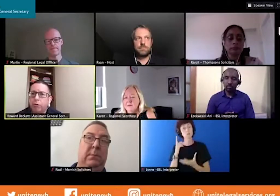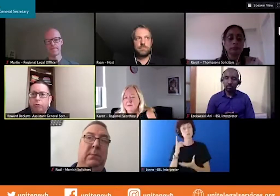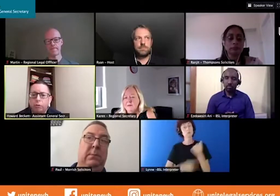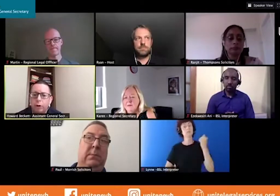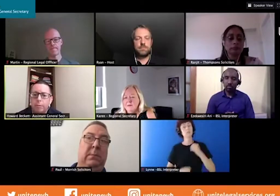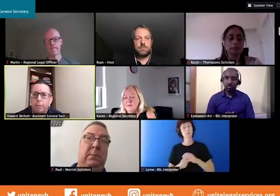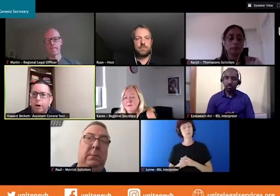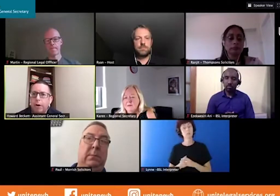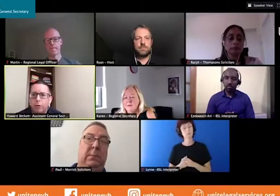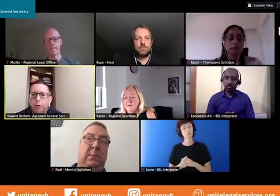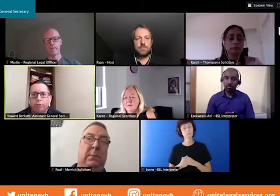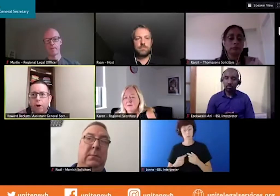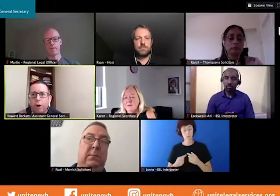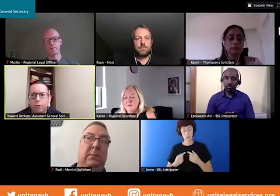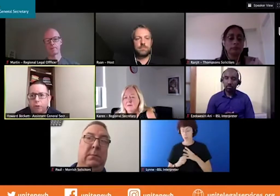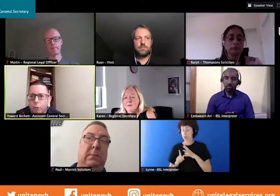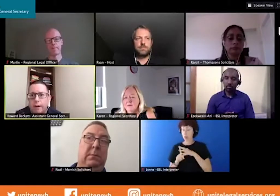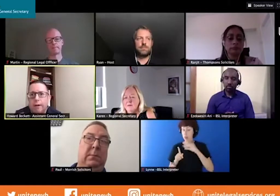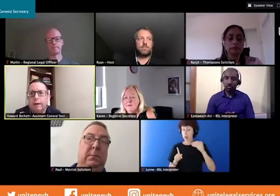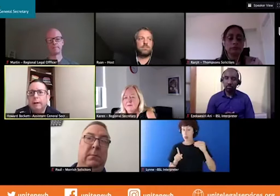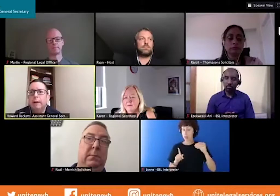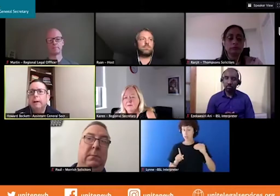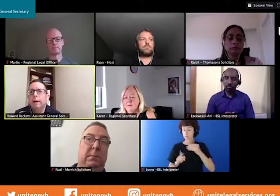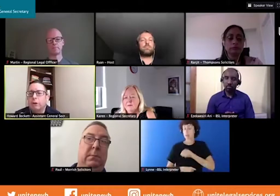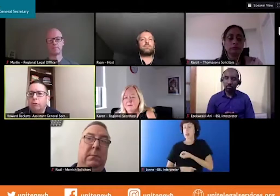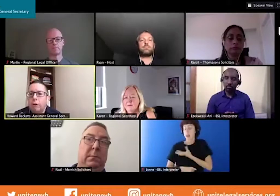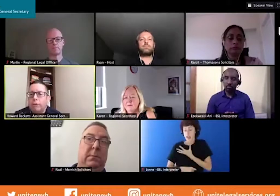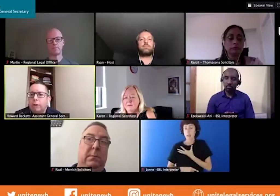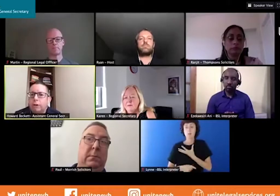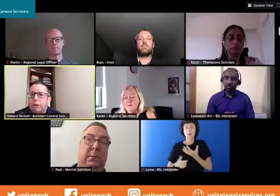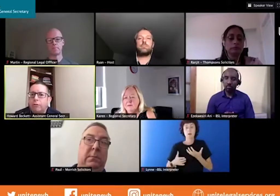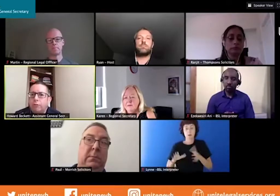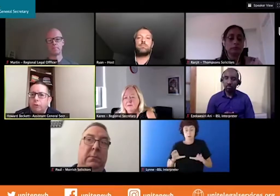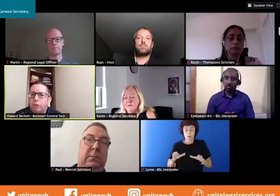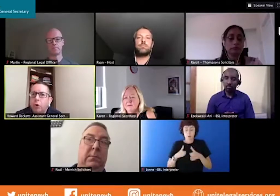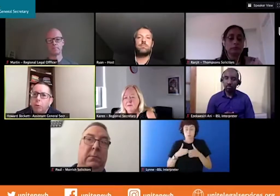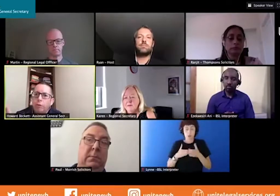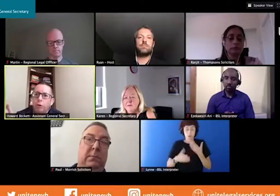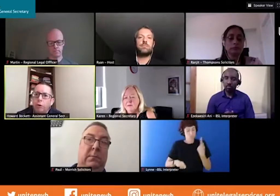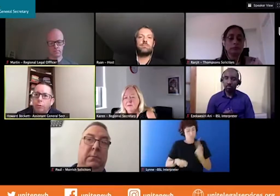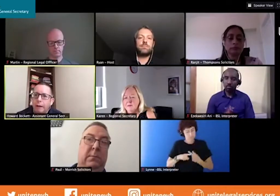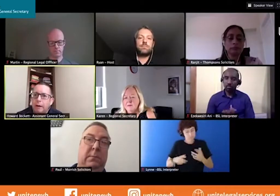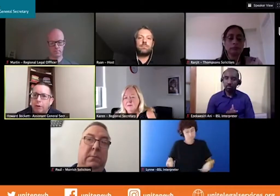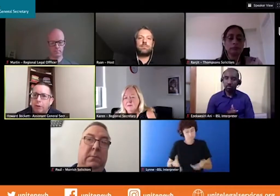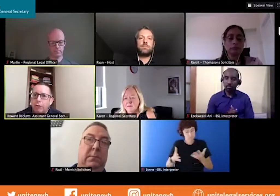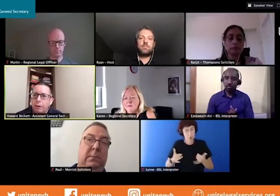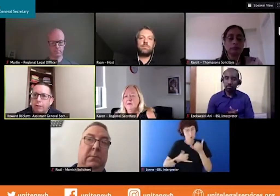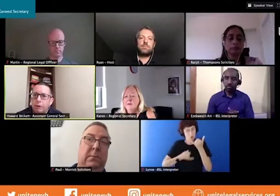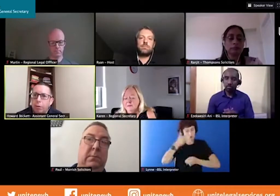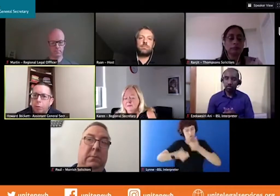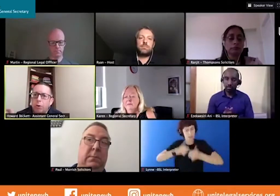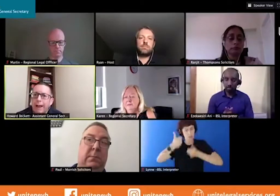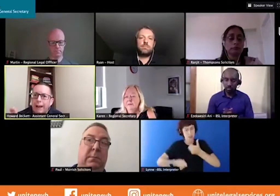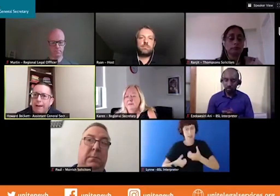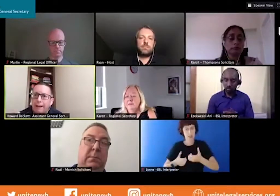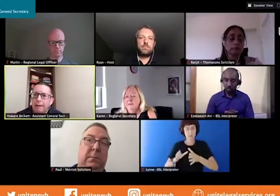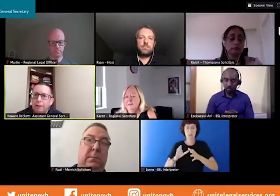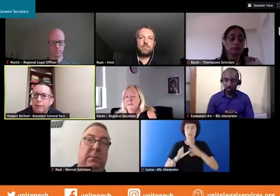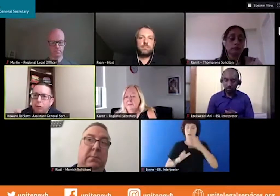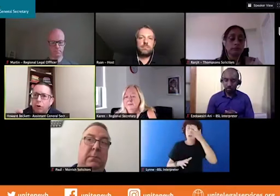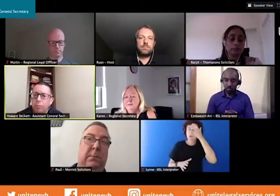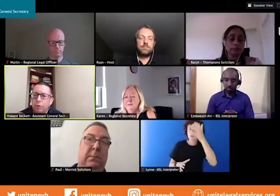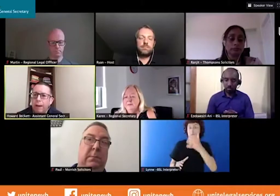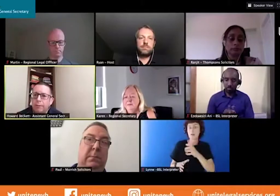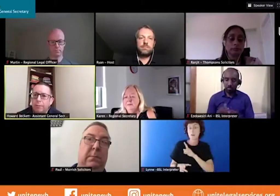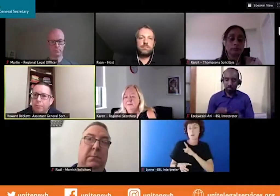rushed far too quickly to congratulate the government when European countries were tying in the job retention payments